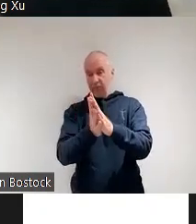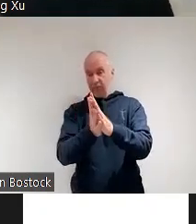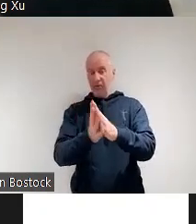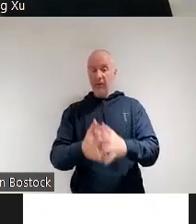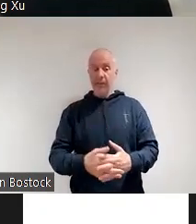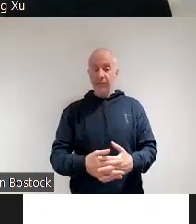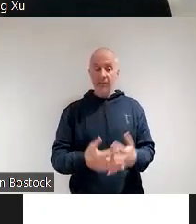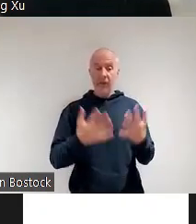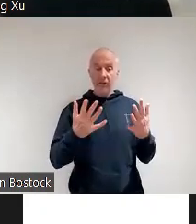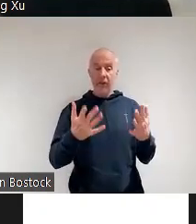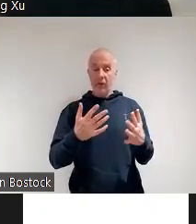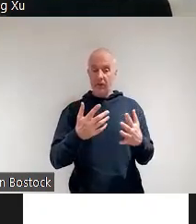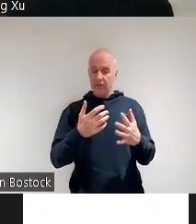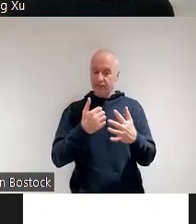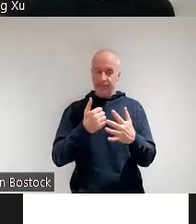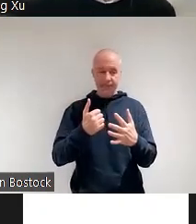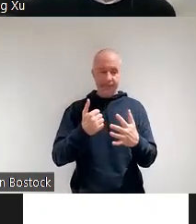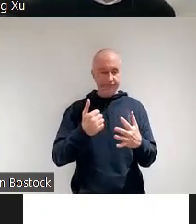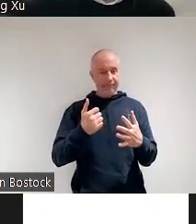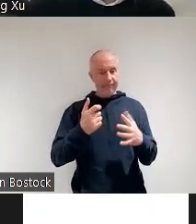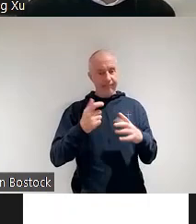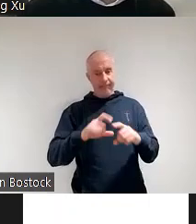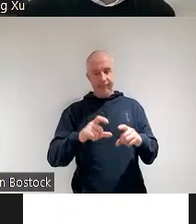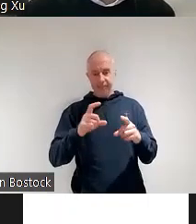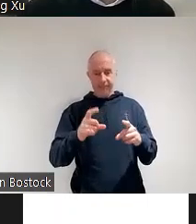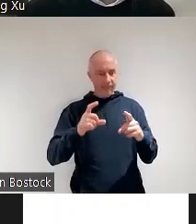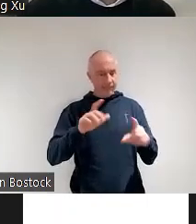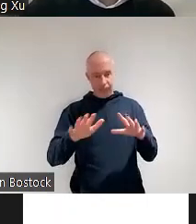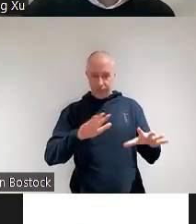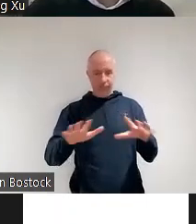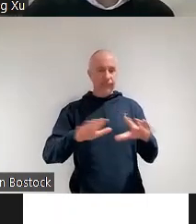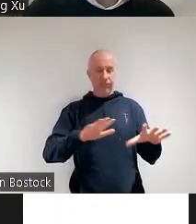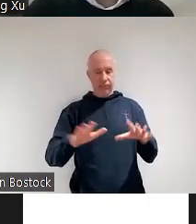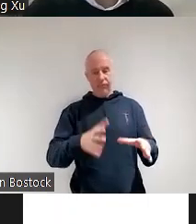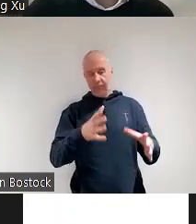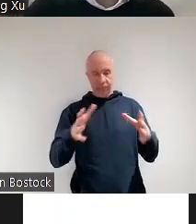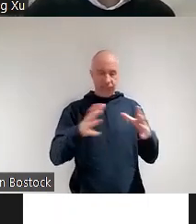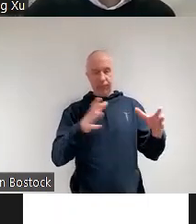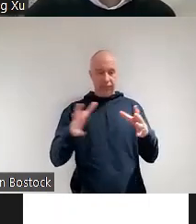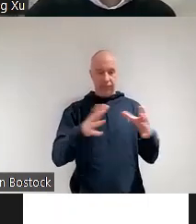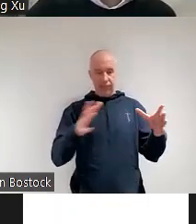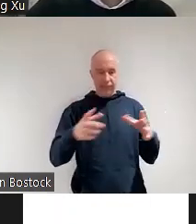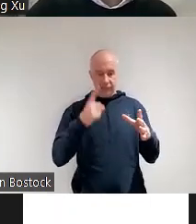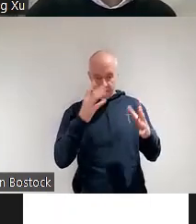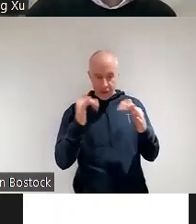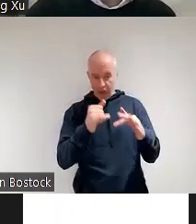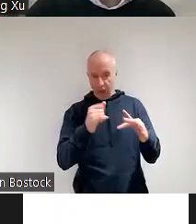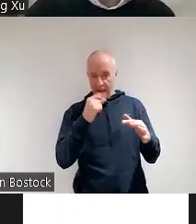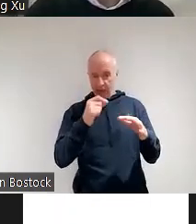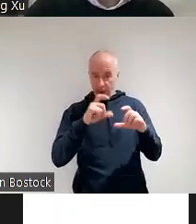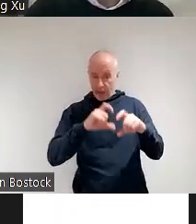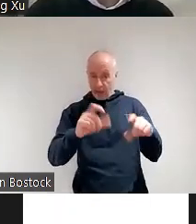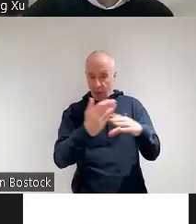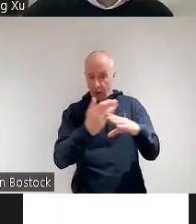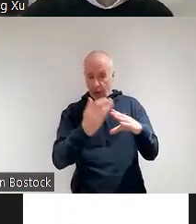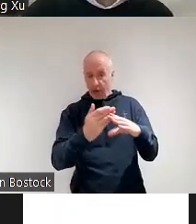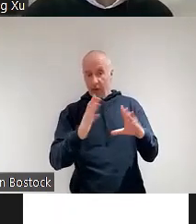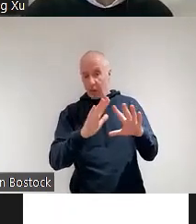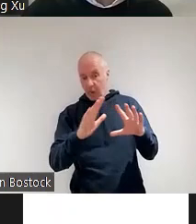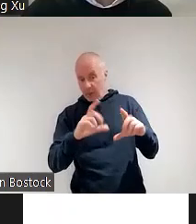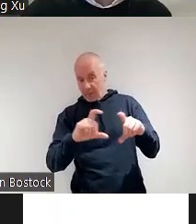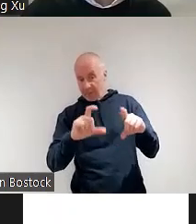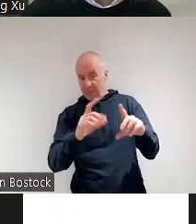they constantly shake and drop the charger and just say whether the charger is still alive, whether the charger can still be working, right?